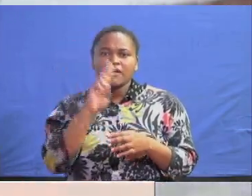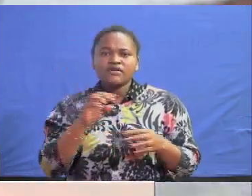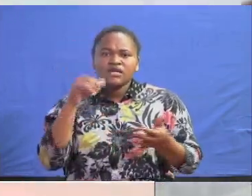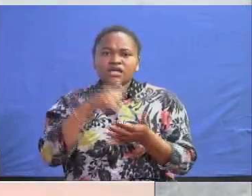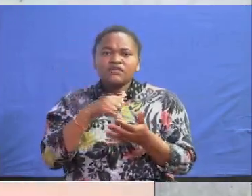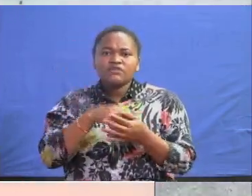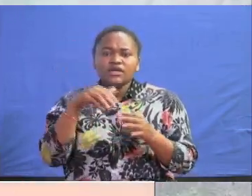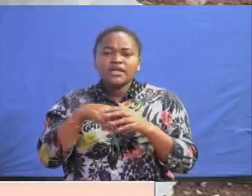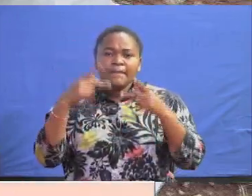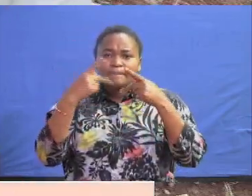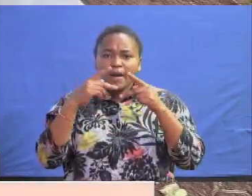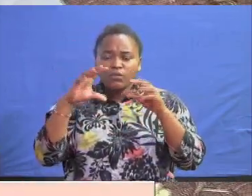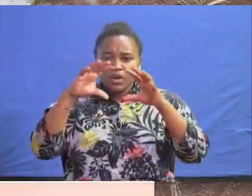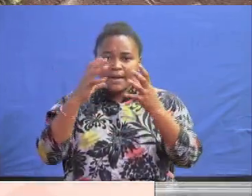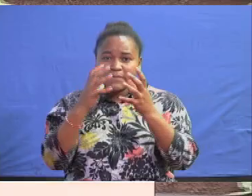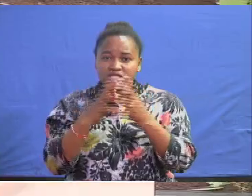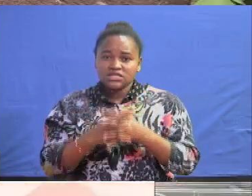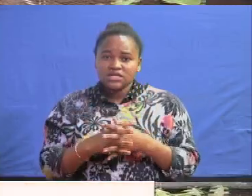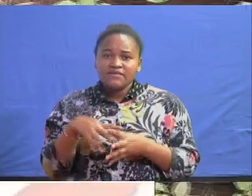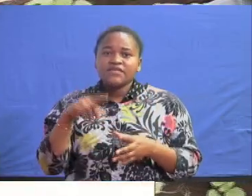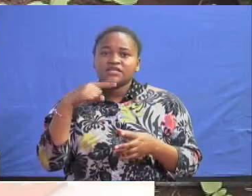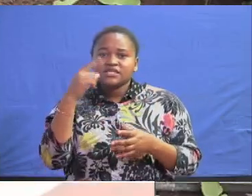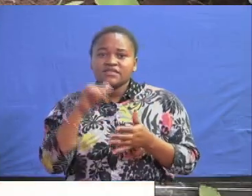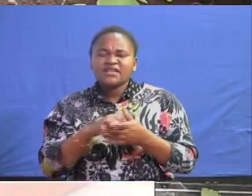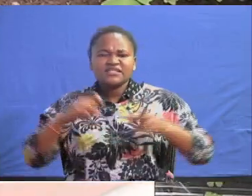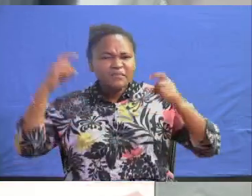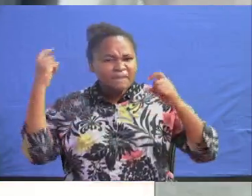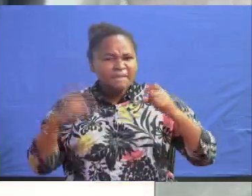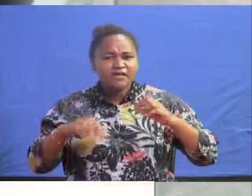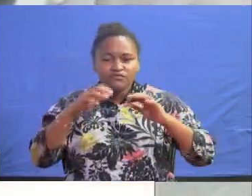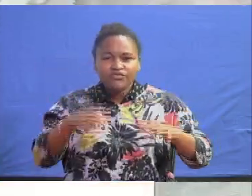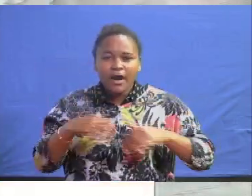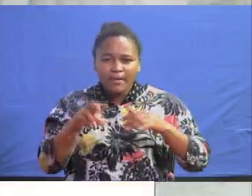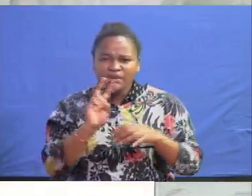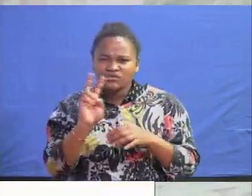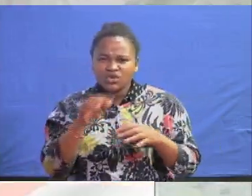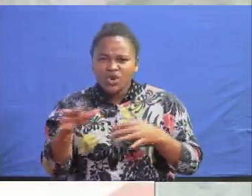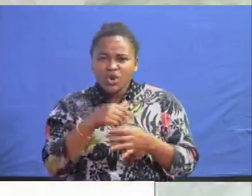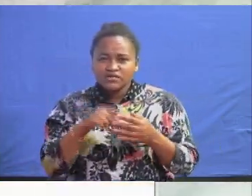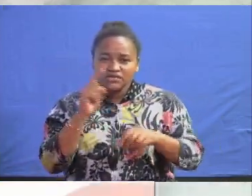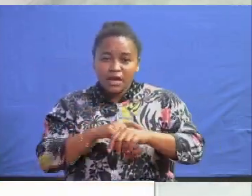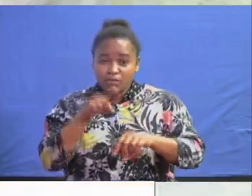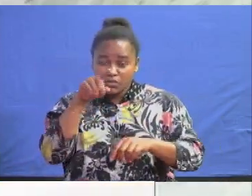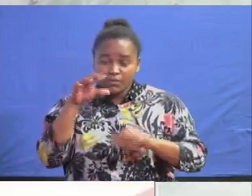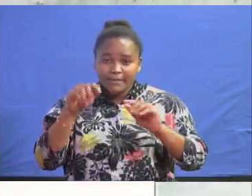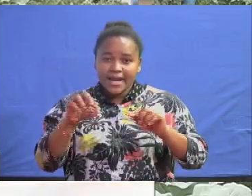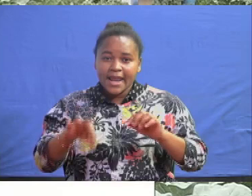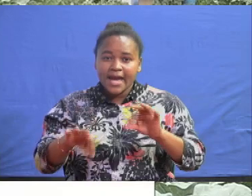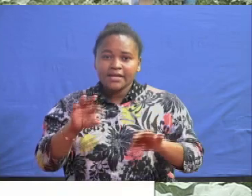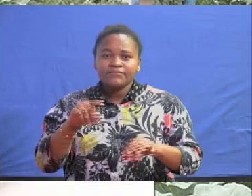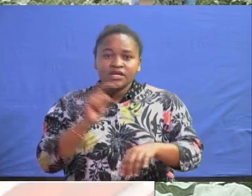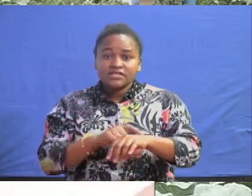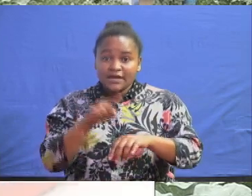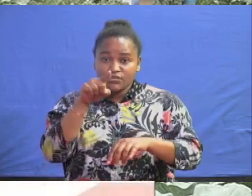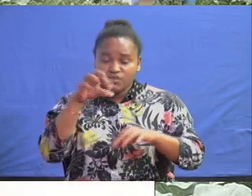kabichi cha purple cabbage. Wanasema ni sharti mkulima azingatie haya wakati wa kupanda. When we are